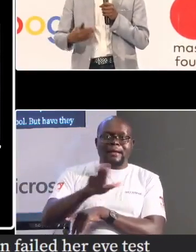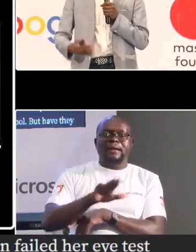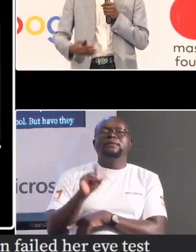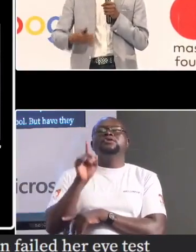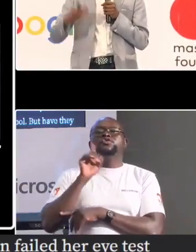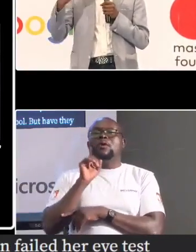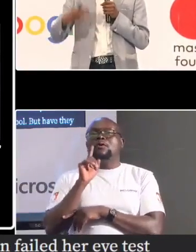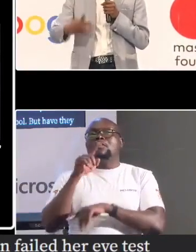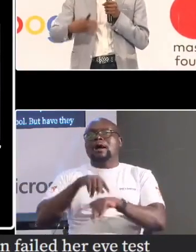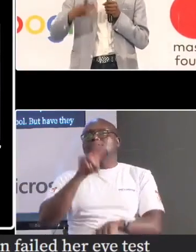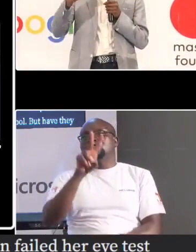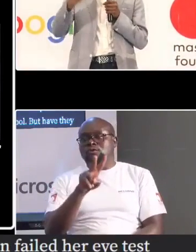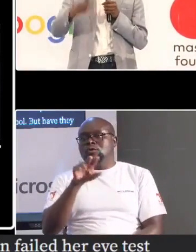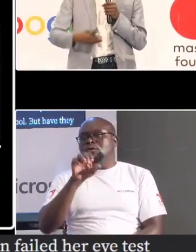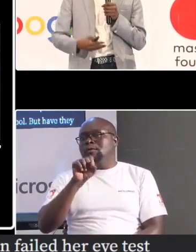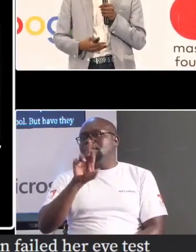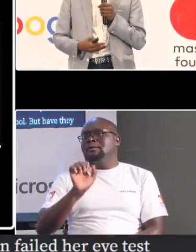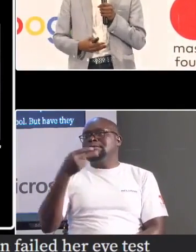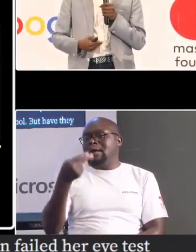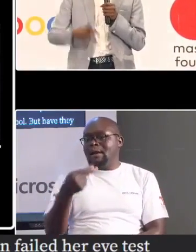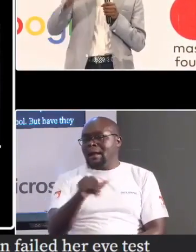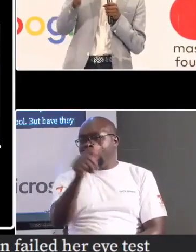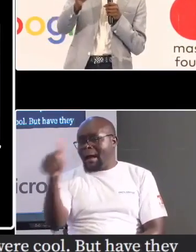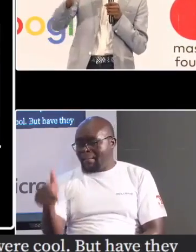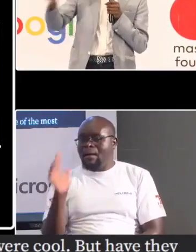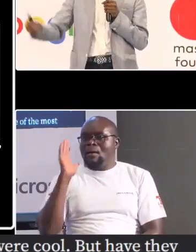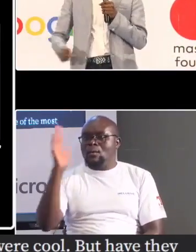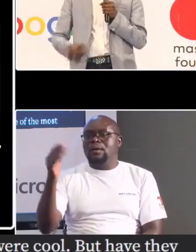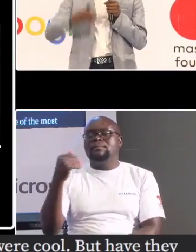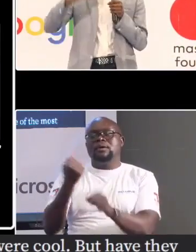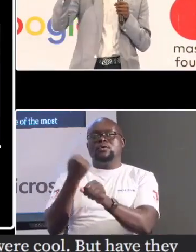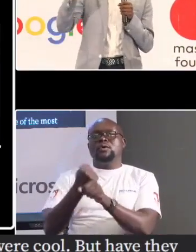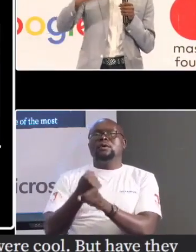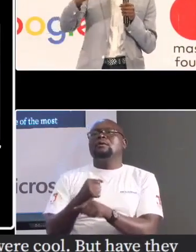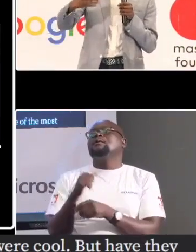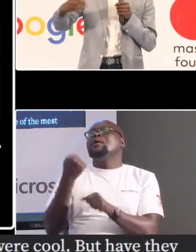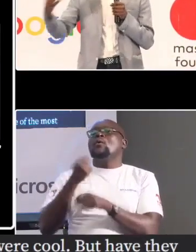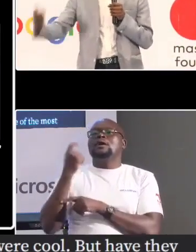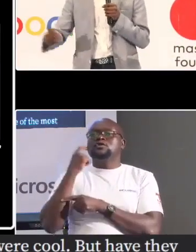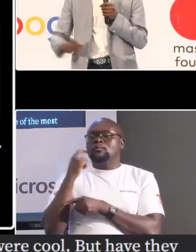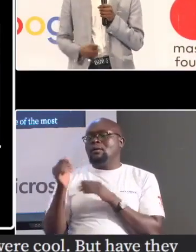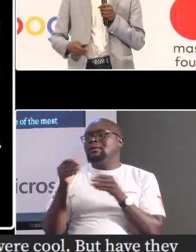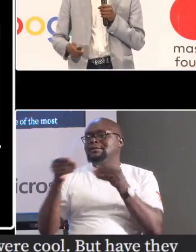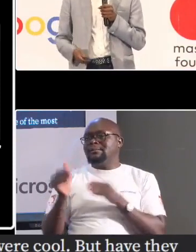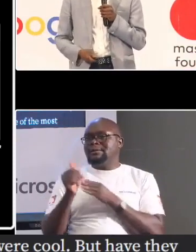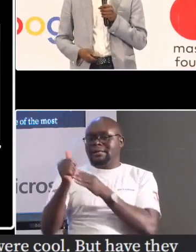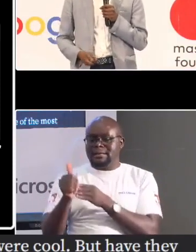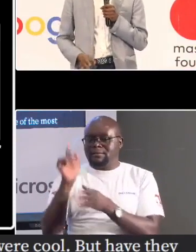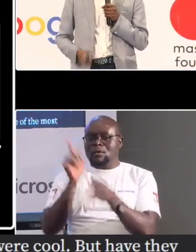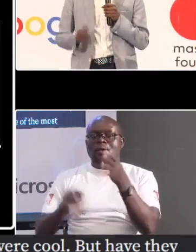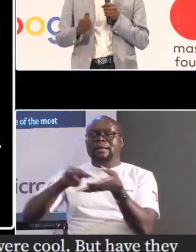2 o'clock with Sarah from the Valuable 500, we'll be running a workshop on disability leadership and what does it